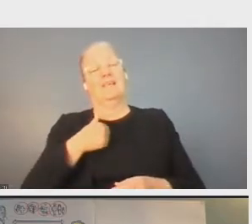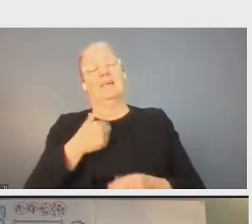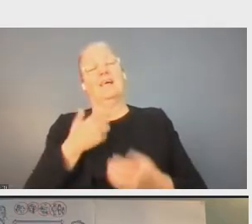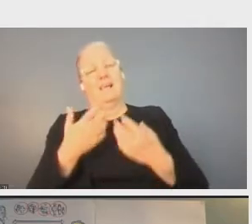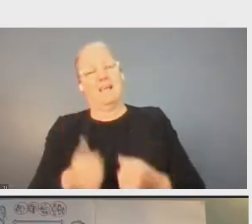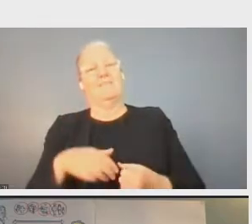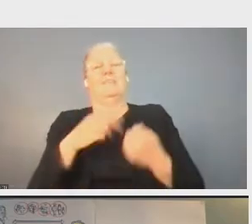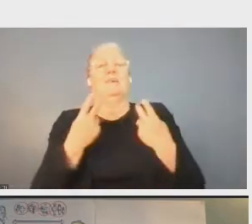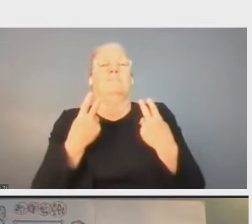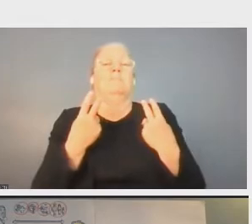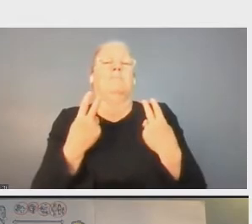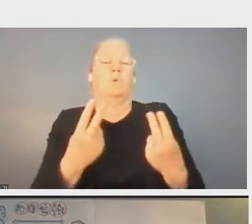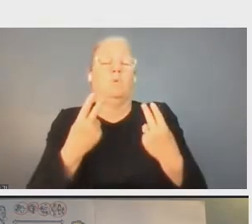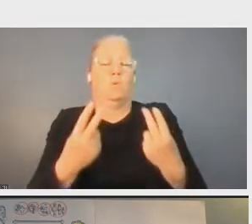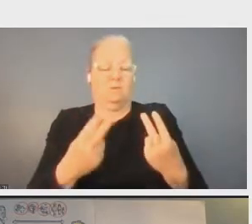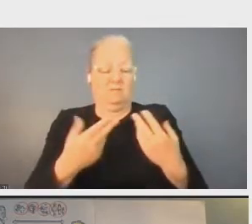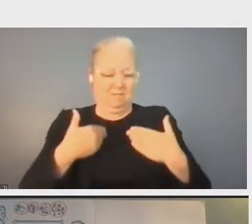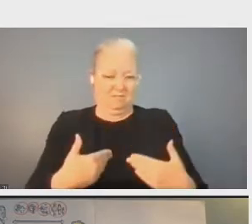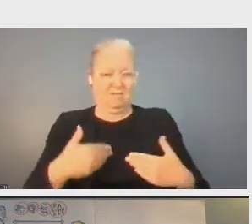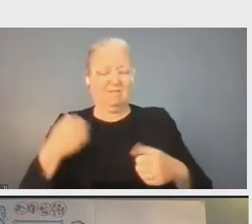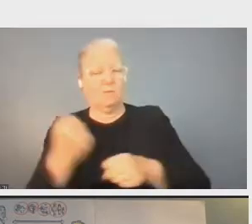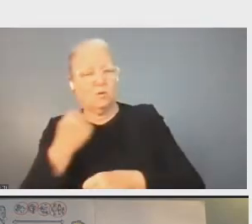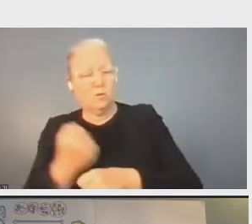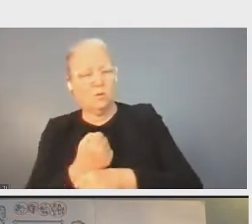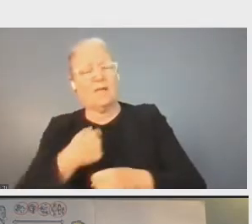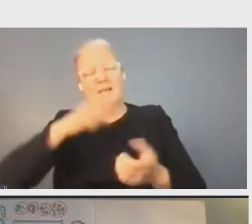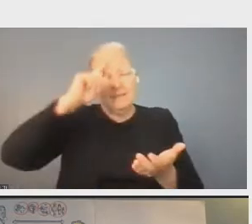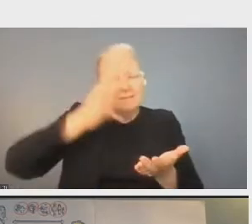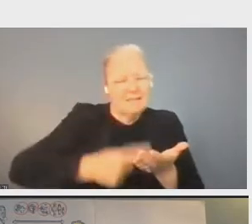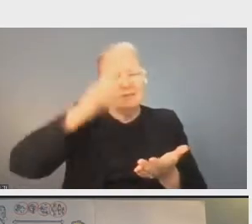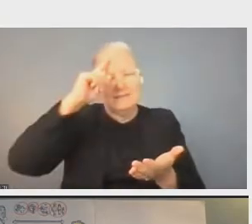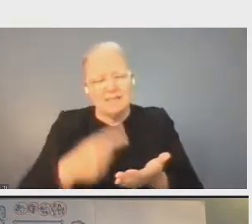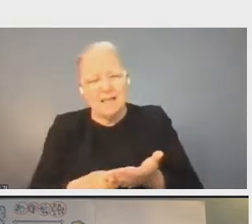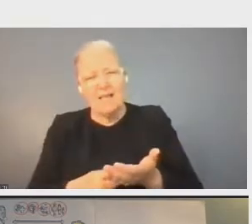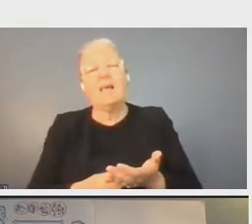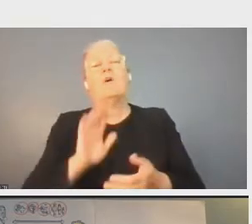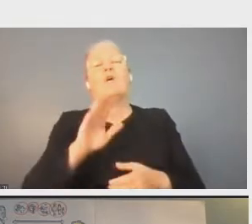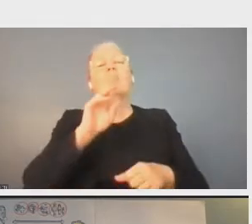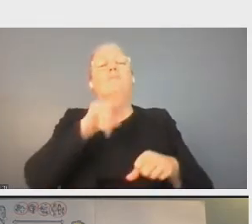role in decision making regarding natural resources.